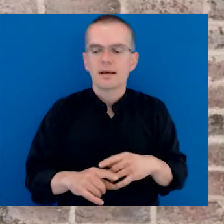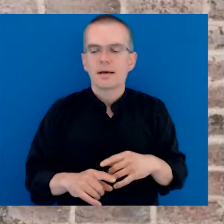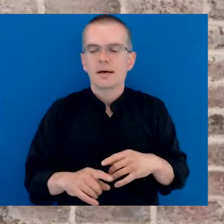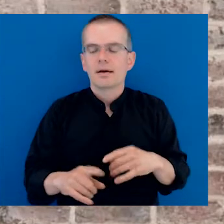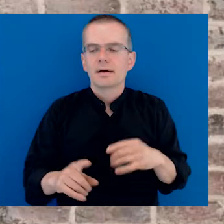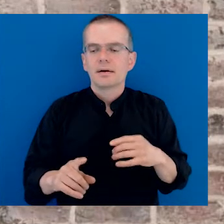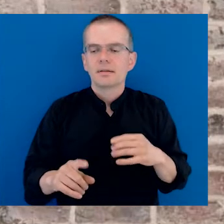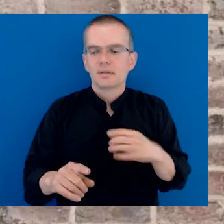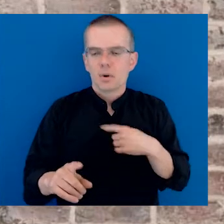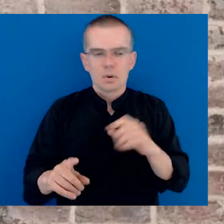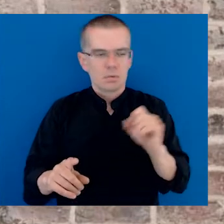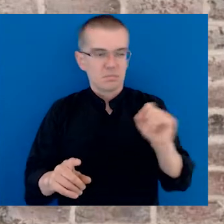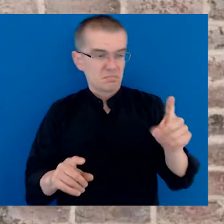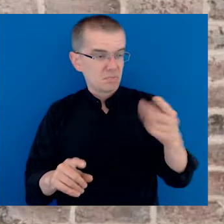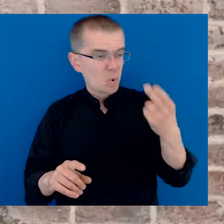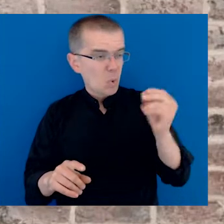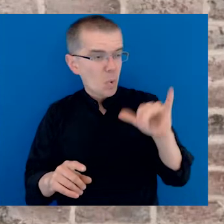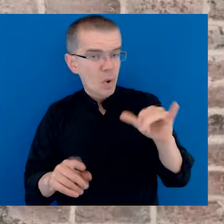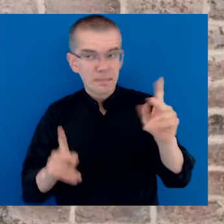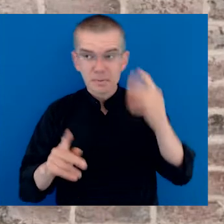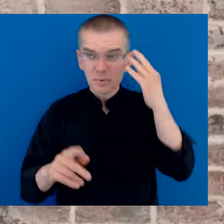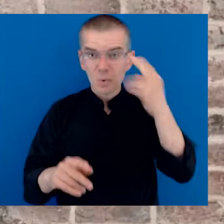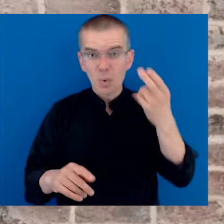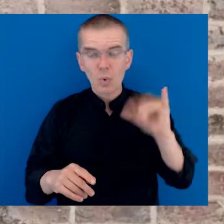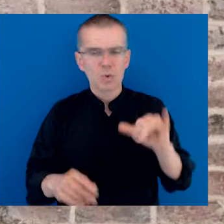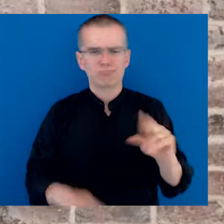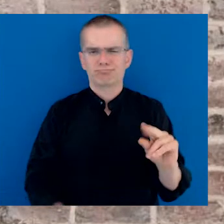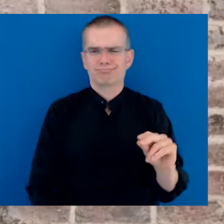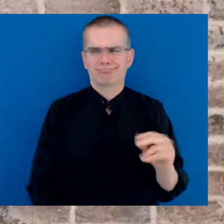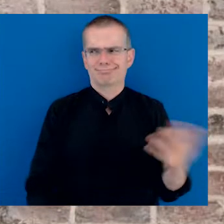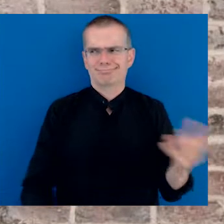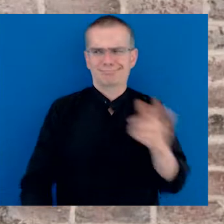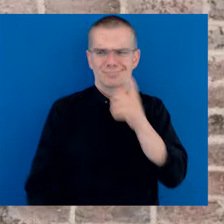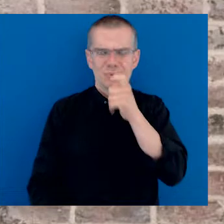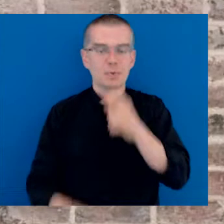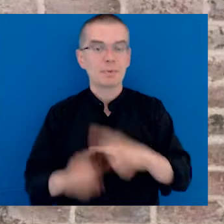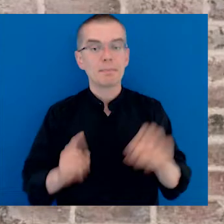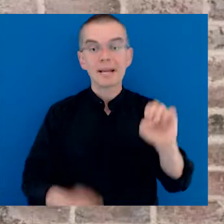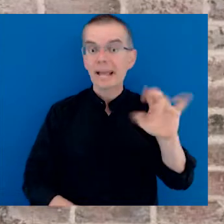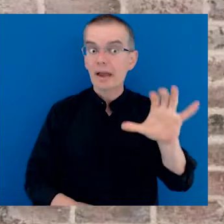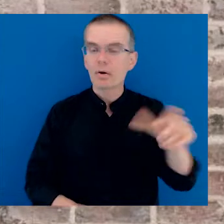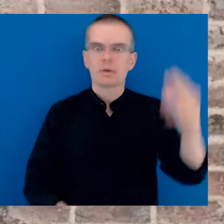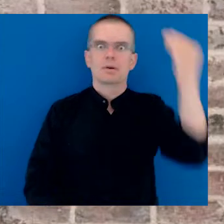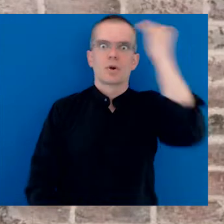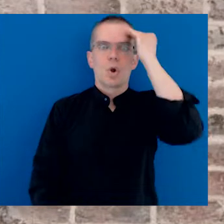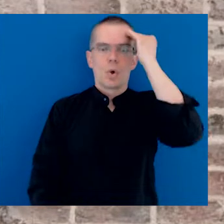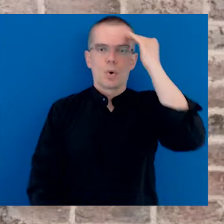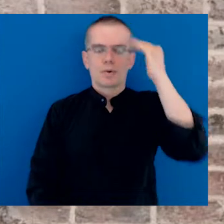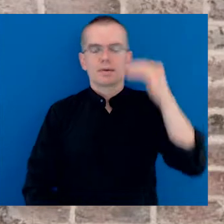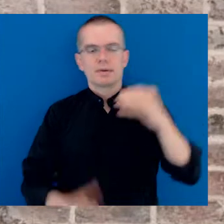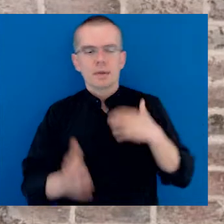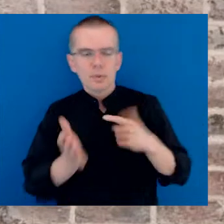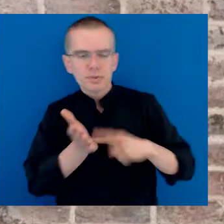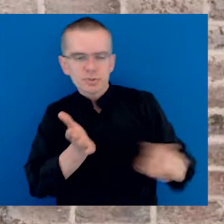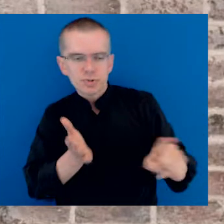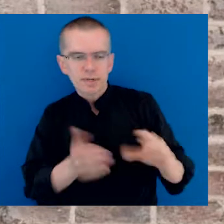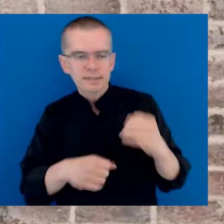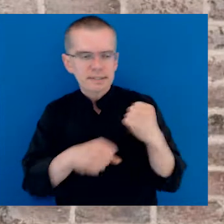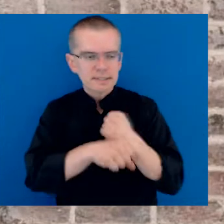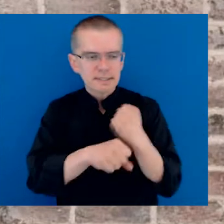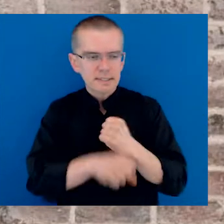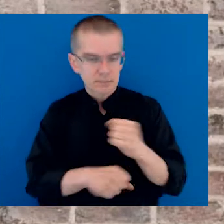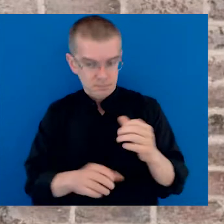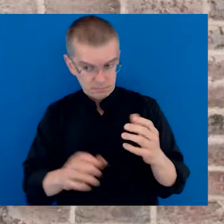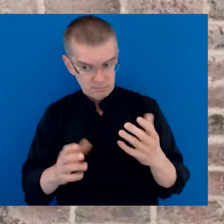friend Eric, of course he knew everything about William Hoy. When I said, Eric, can I check these statistics with you to make sure that